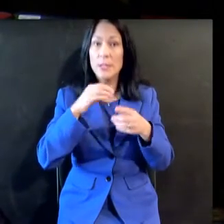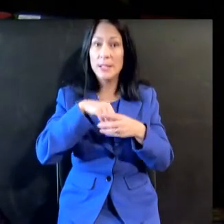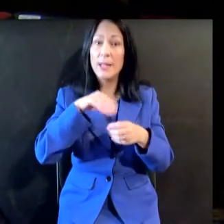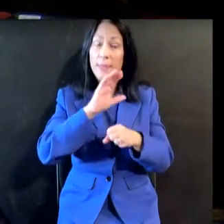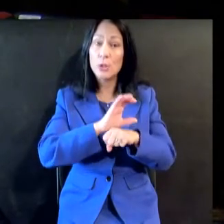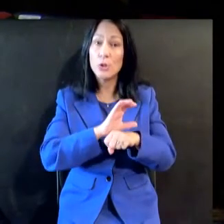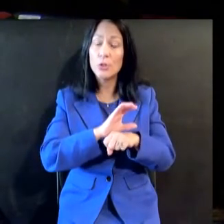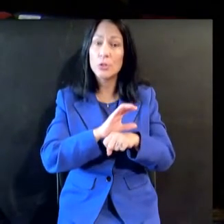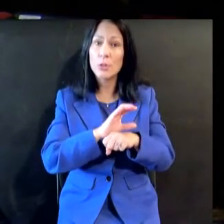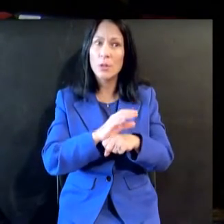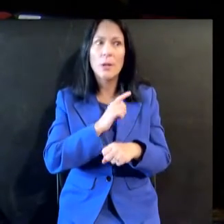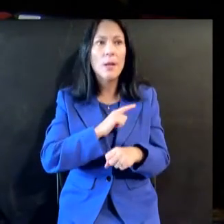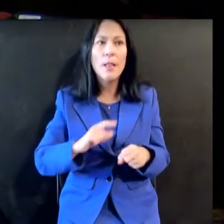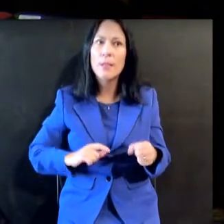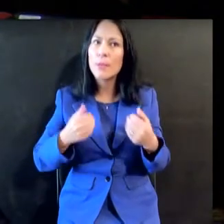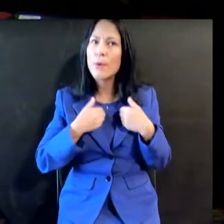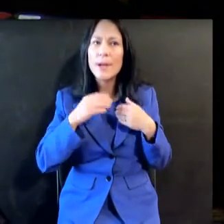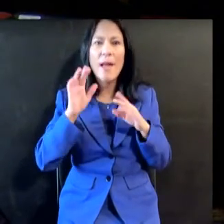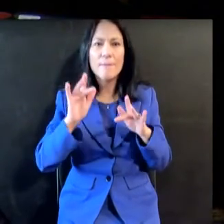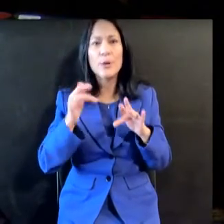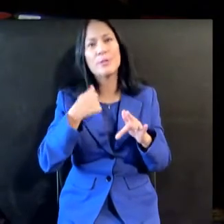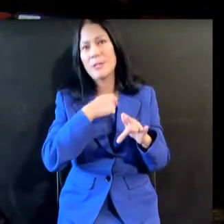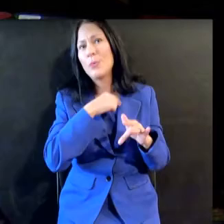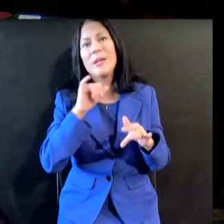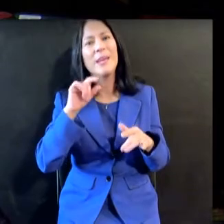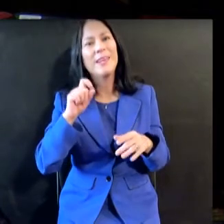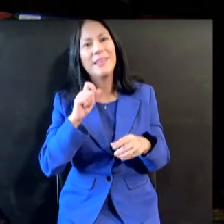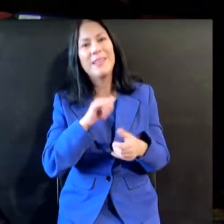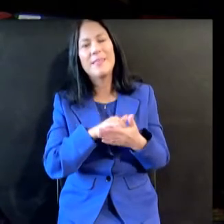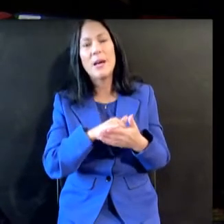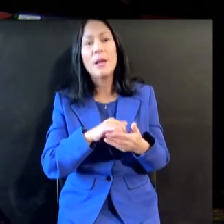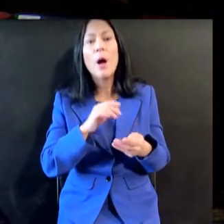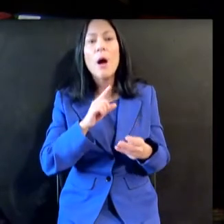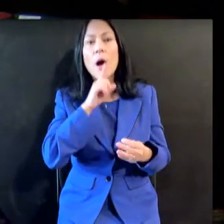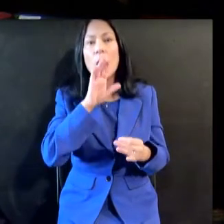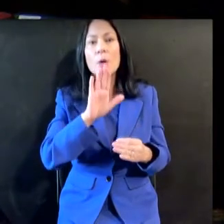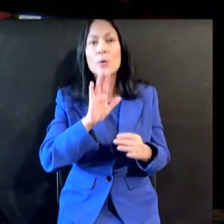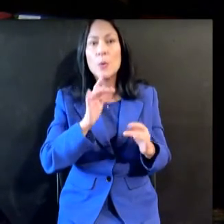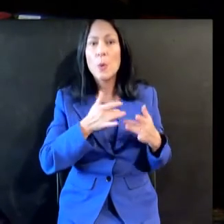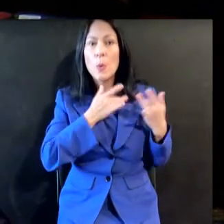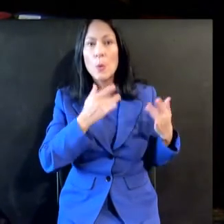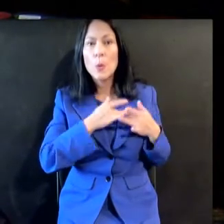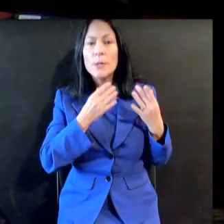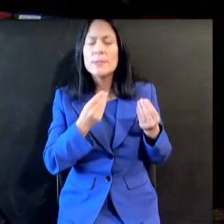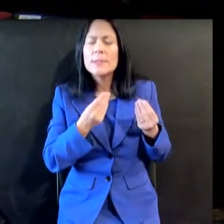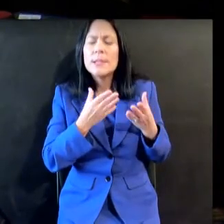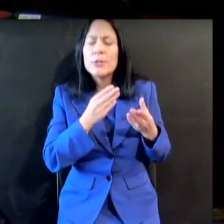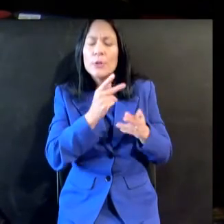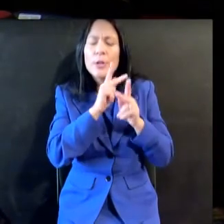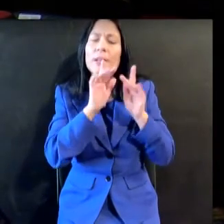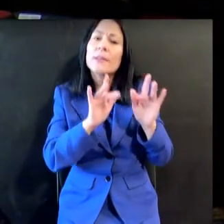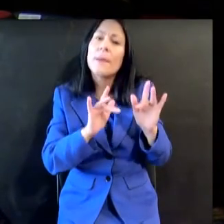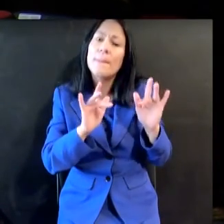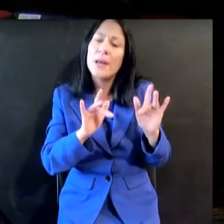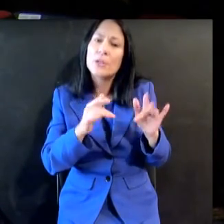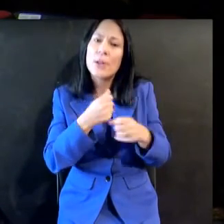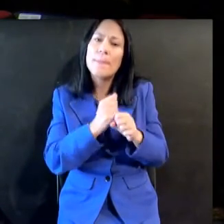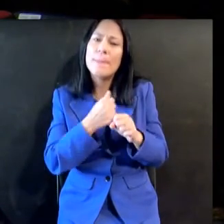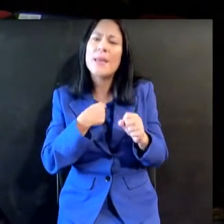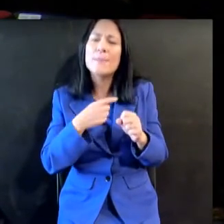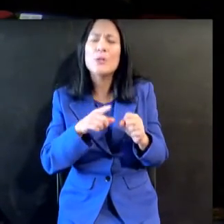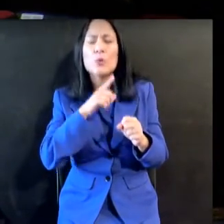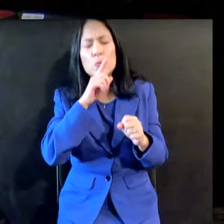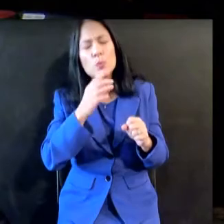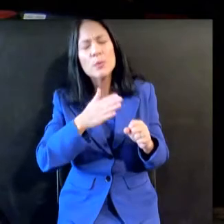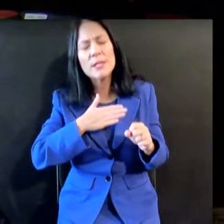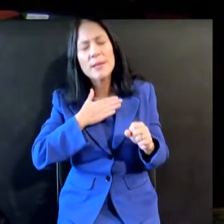Which, Lord have mercy, do we need that? Are your hearts tender and compassionate? Then make me truly happy by agreeing. He actually says,